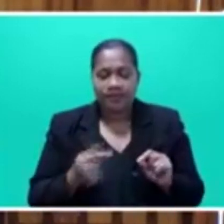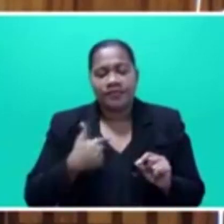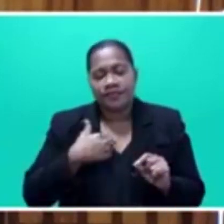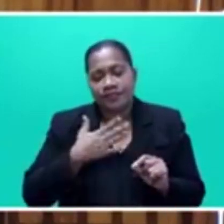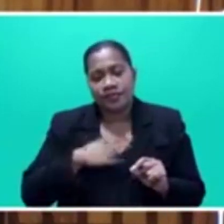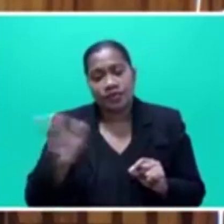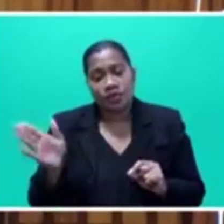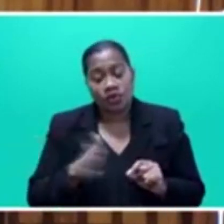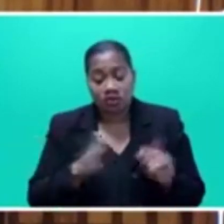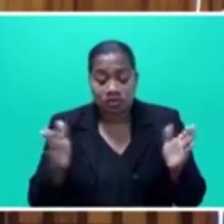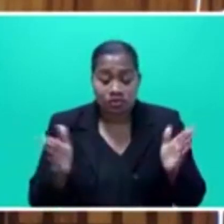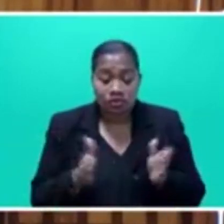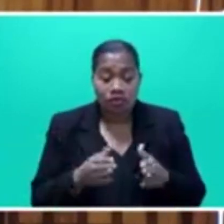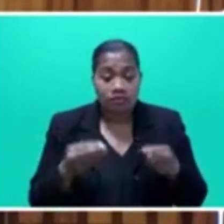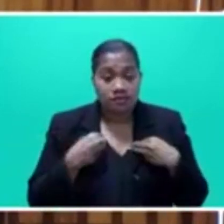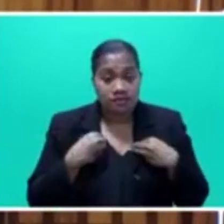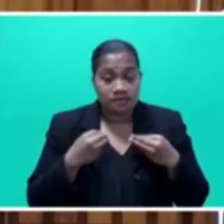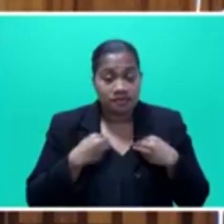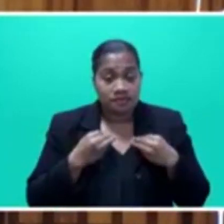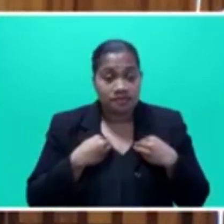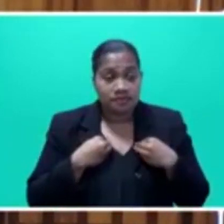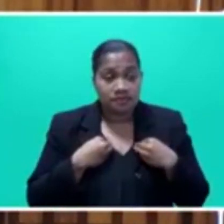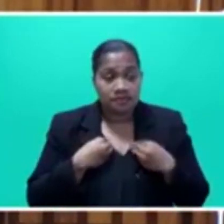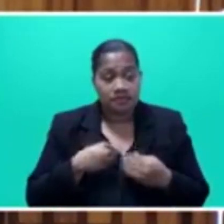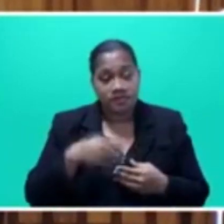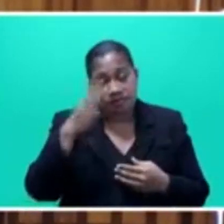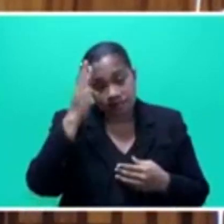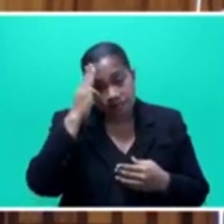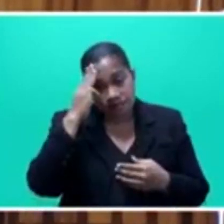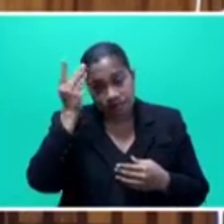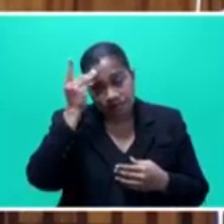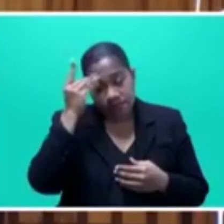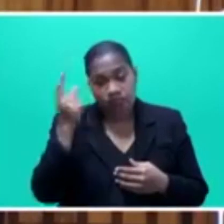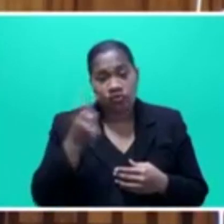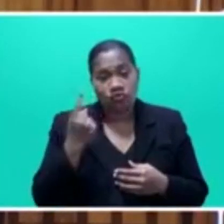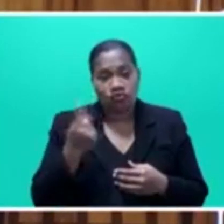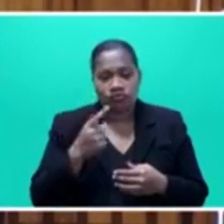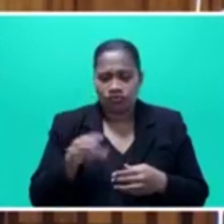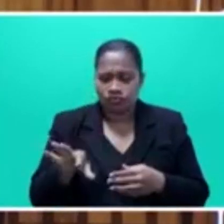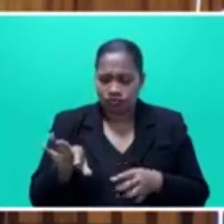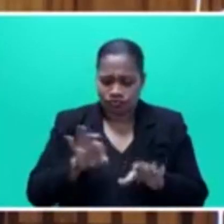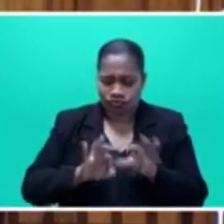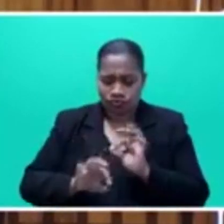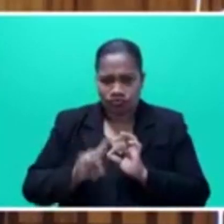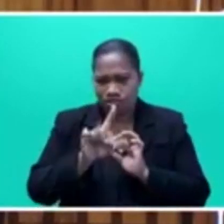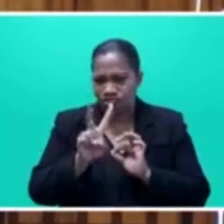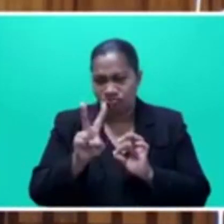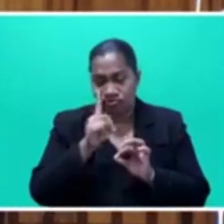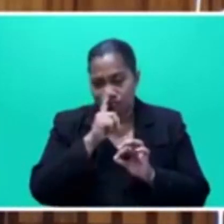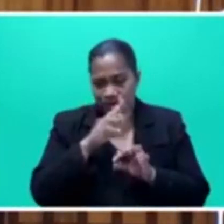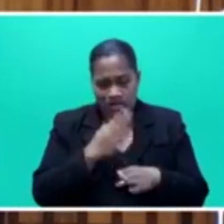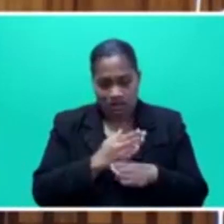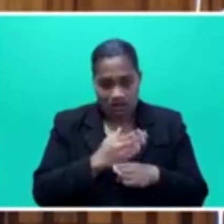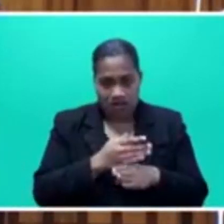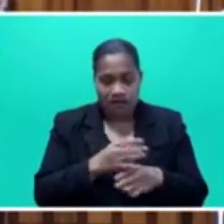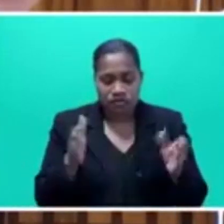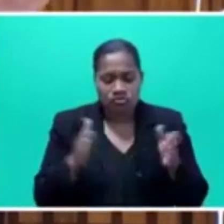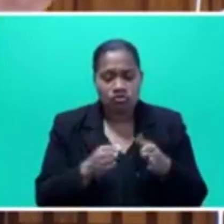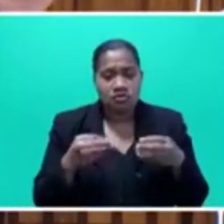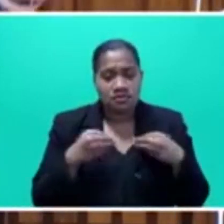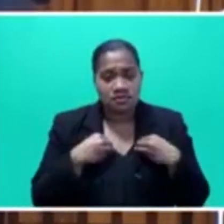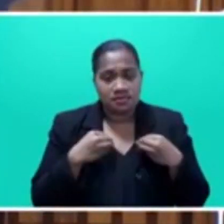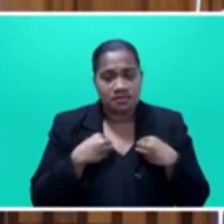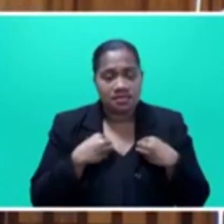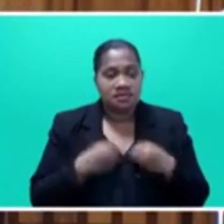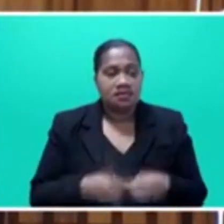all the small businesses, the mum and dads who employ 1 or 2 people, the small businesses, the